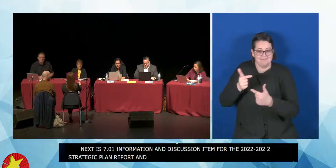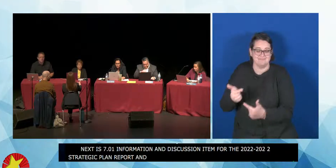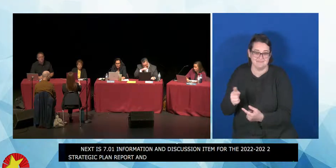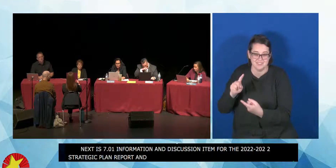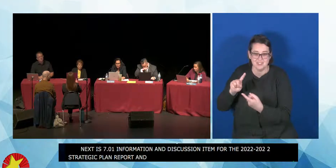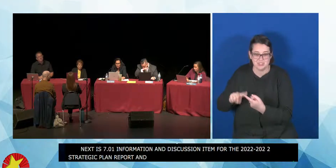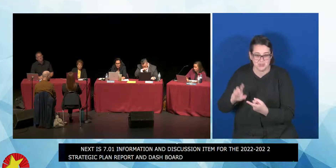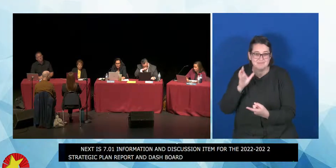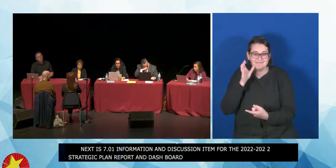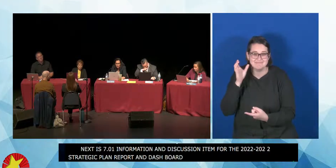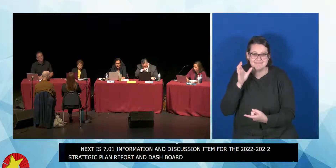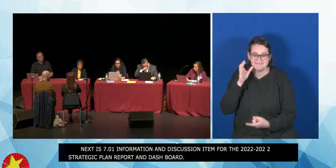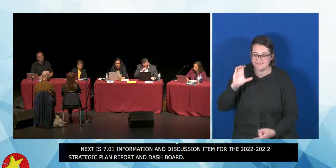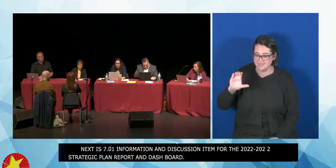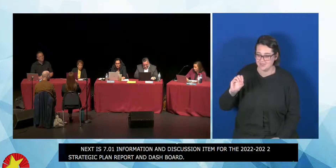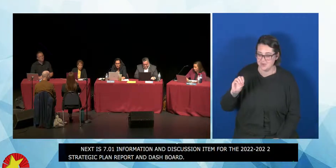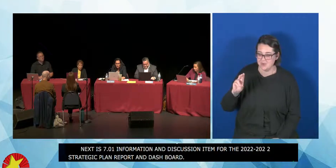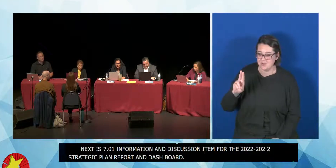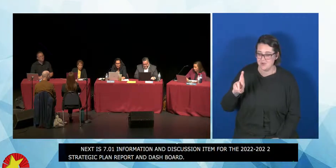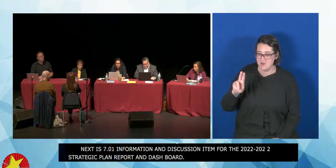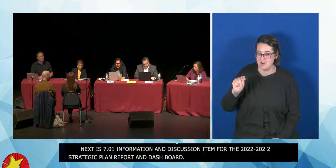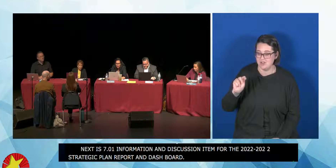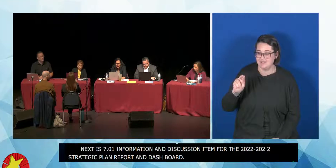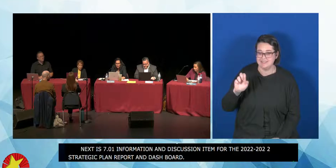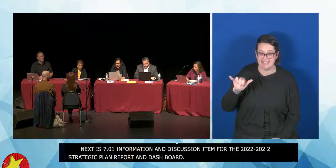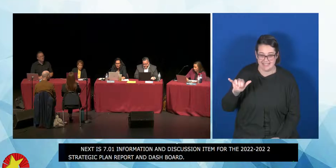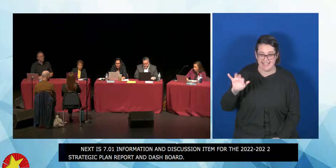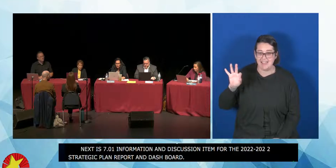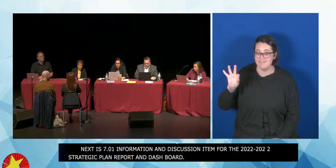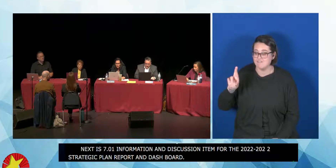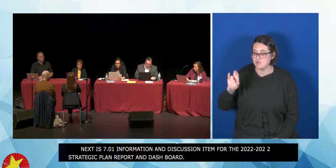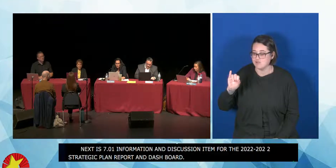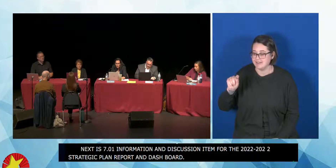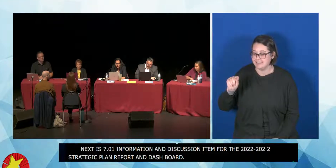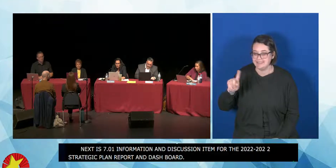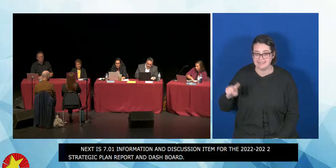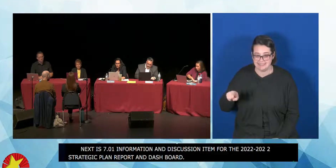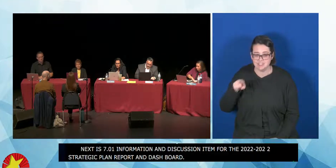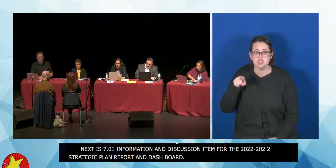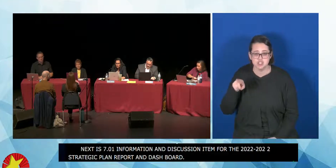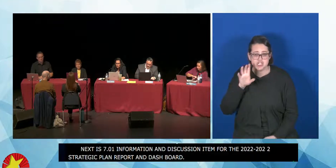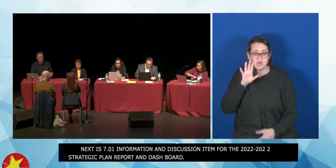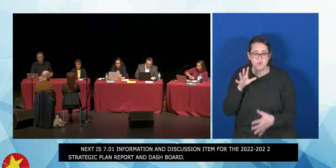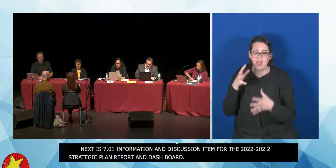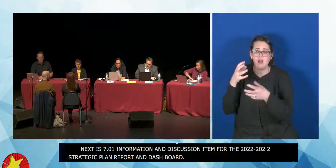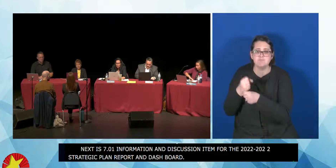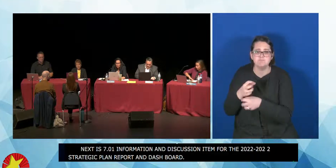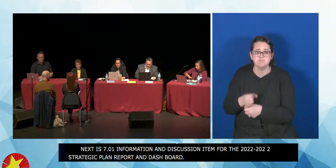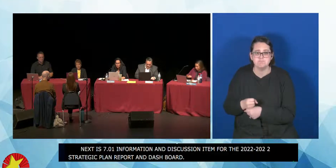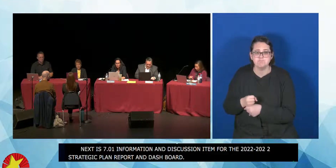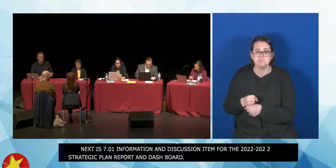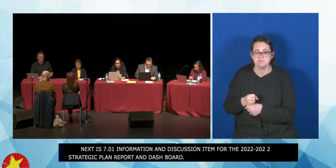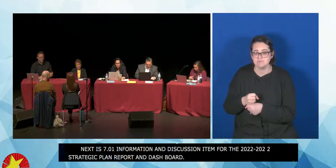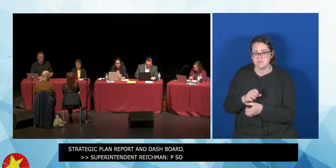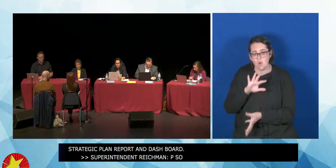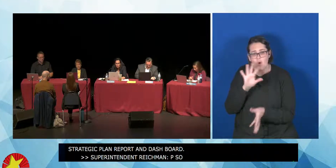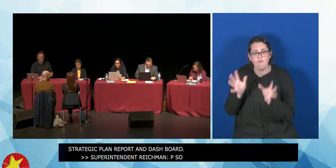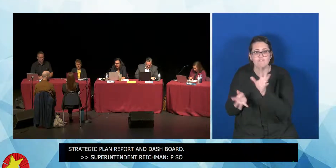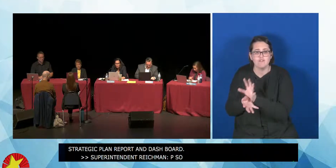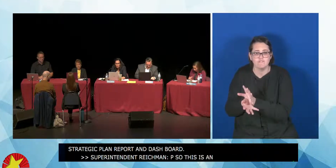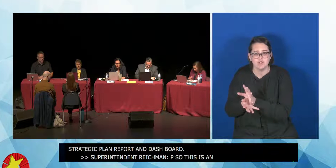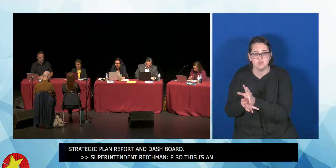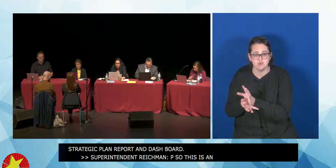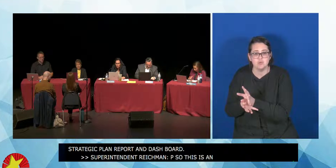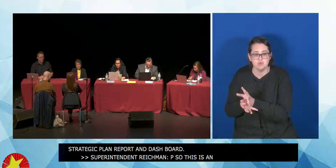Ms. Courtney Fritz to give you a brief summary overview of the